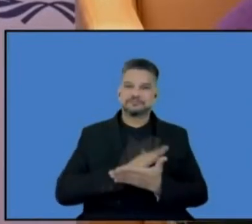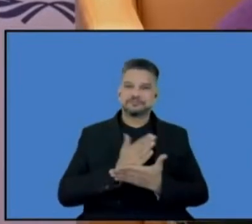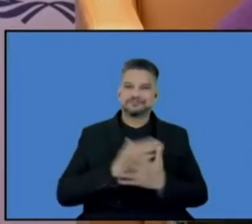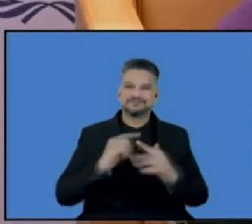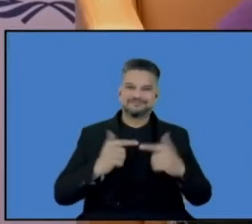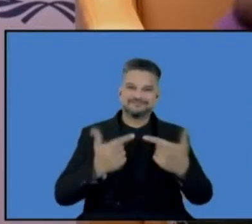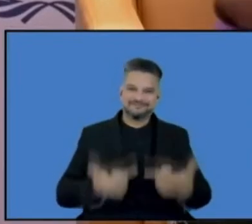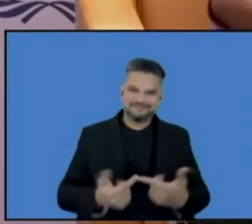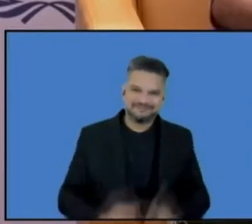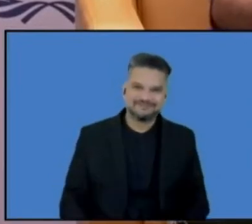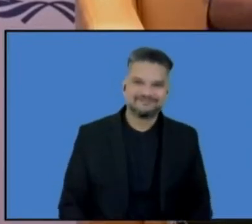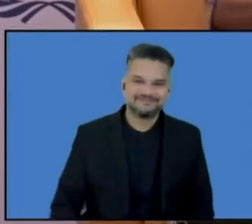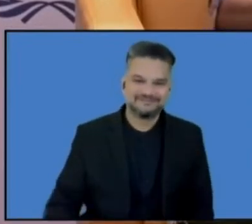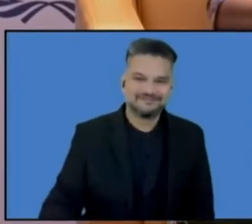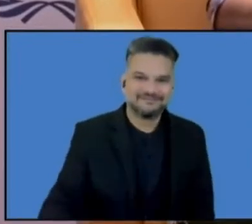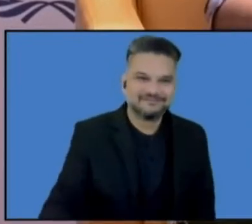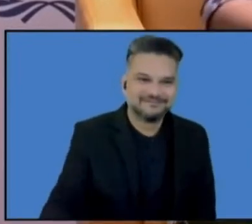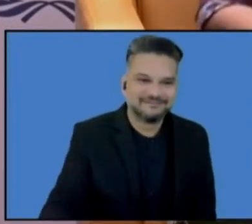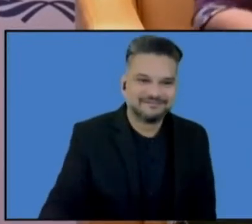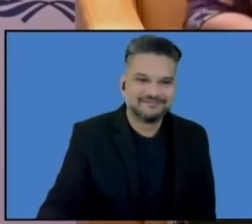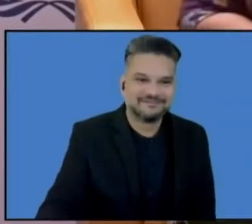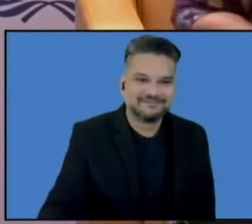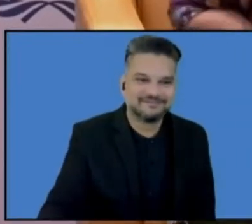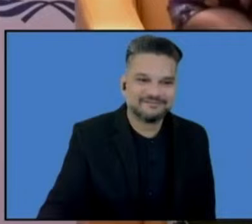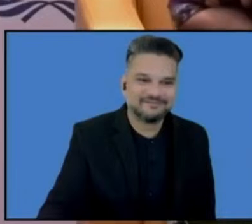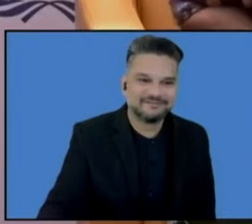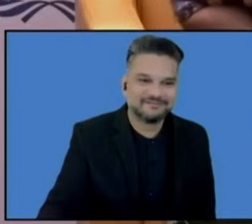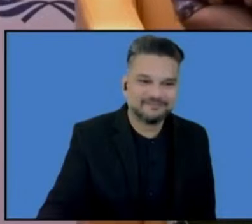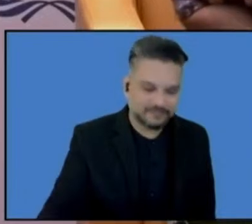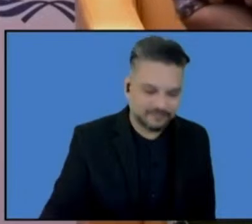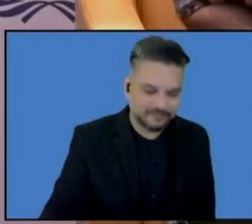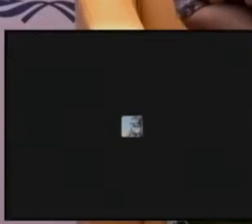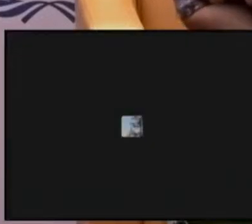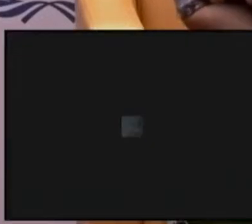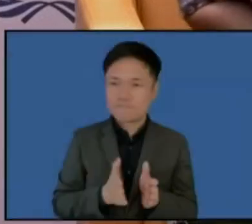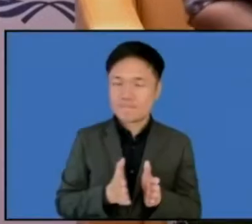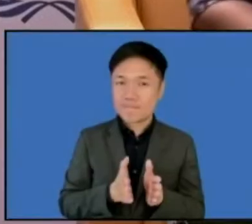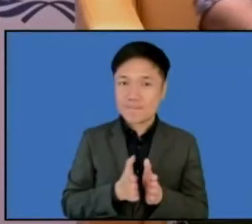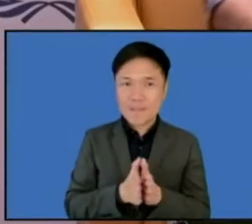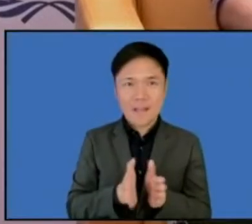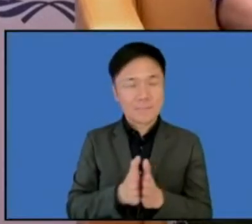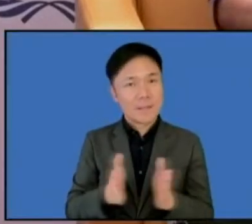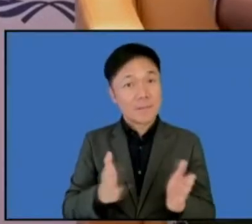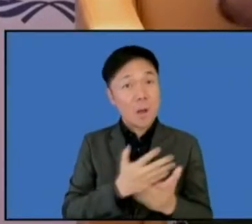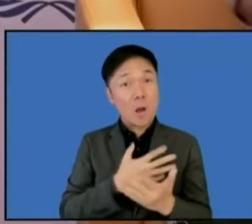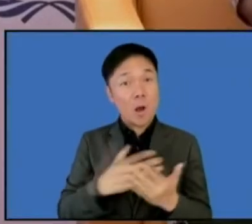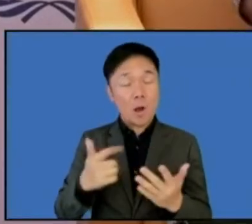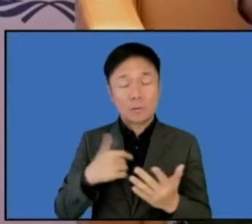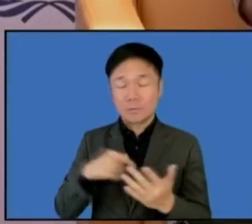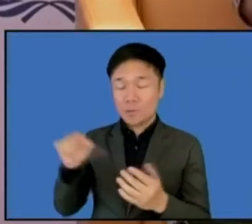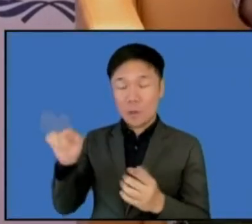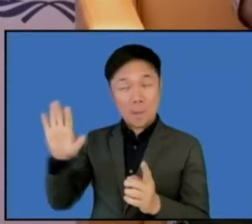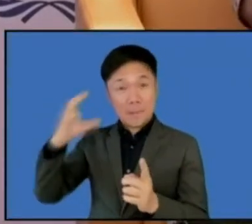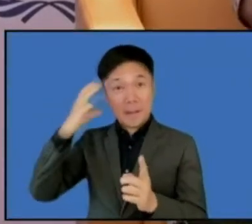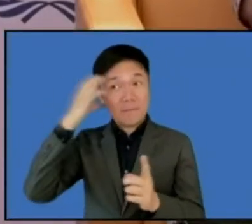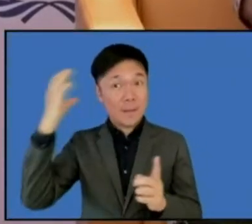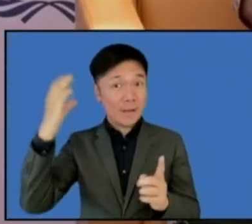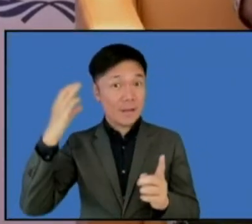And thank you for really providing us with a very comprehensive overview of how you, from the government of Indonesia's